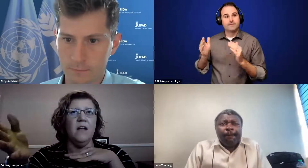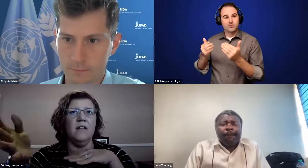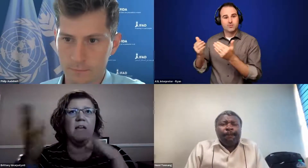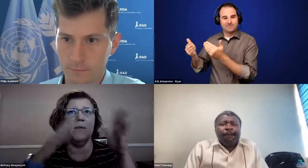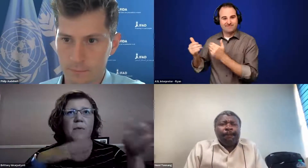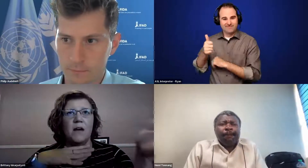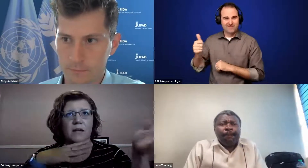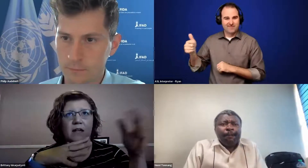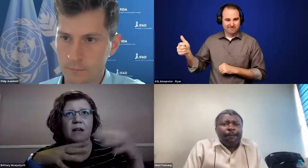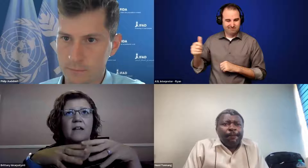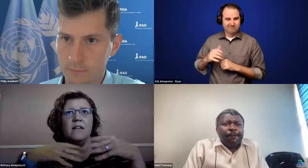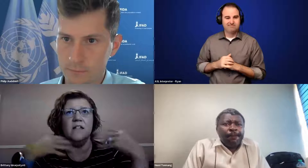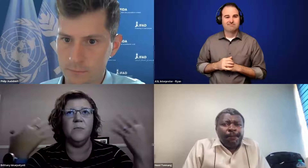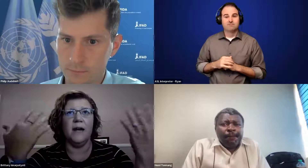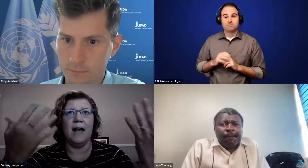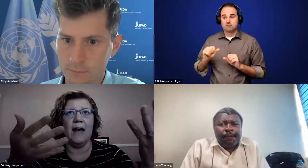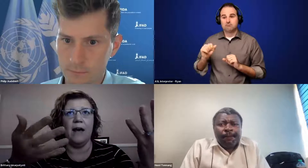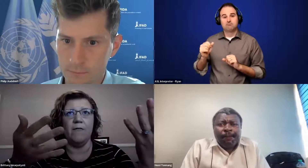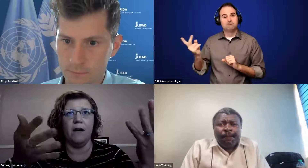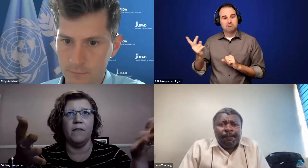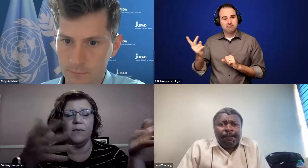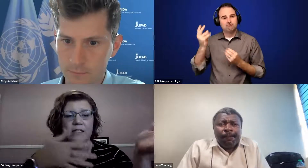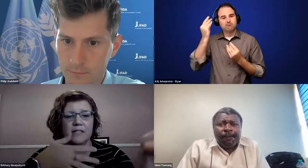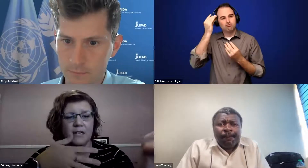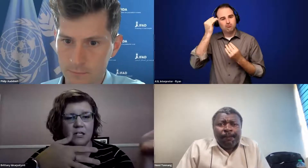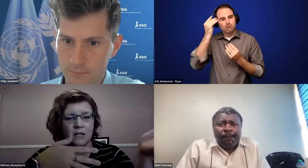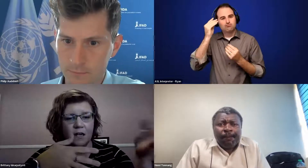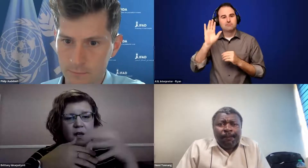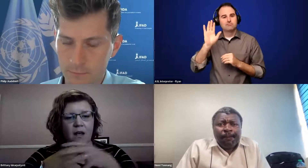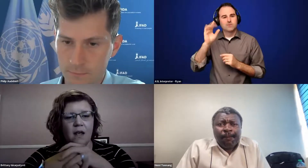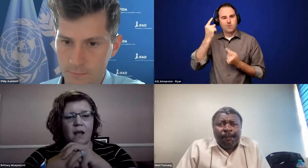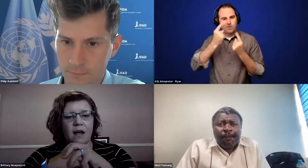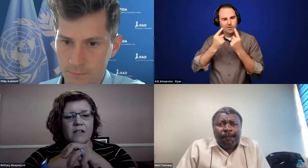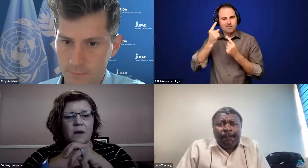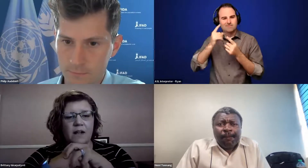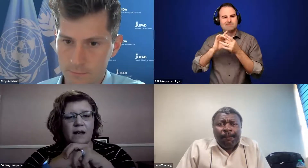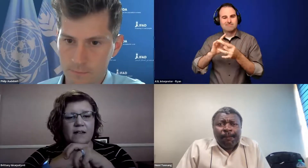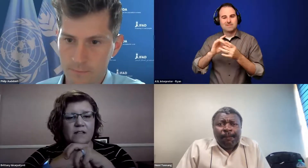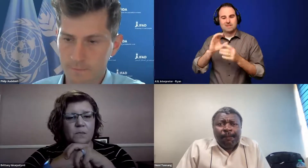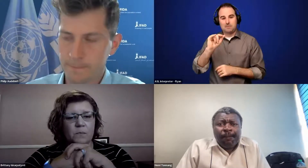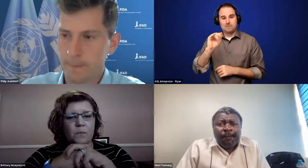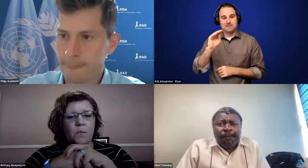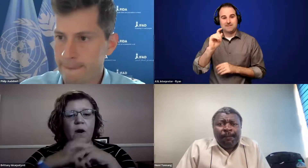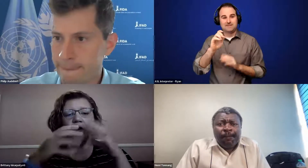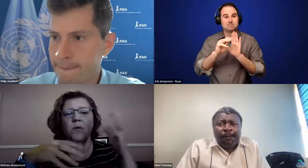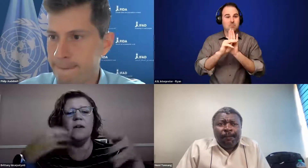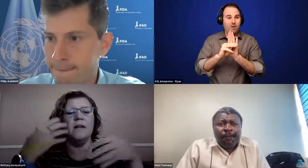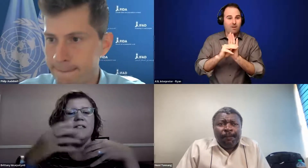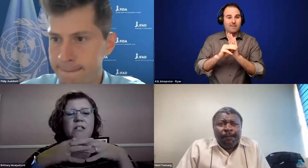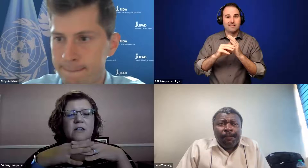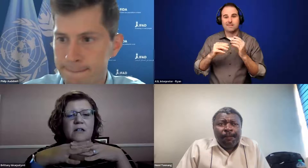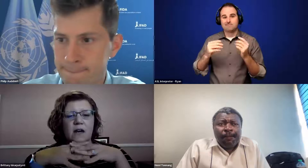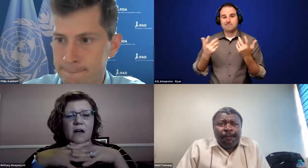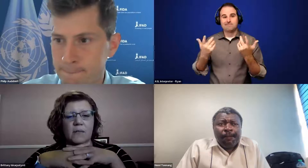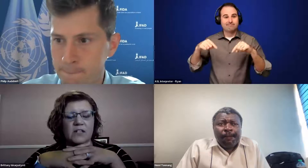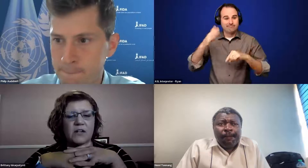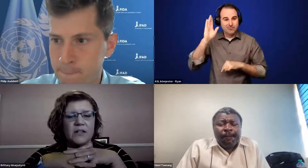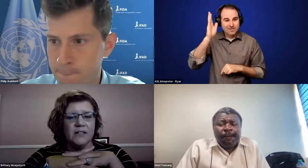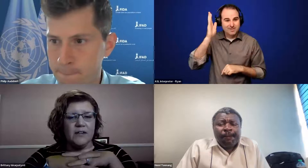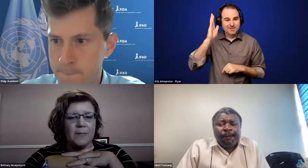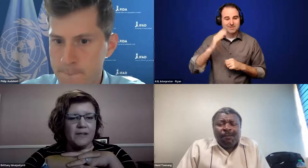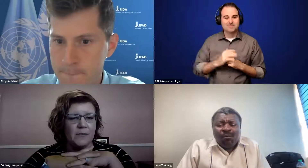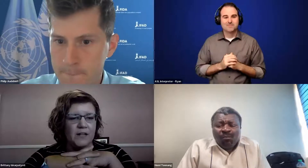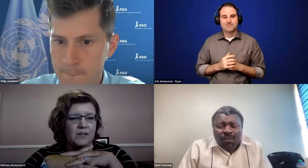thoughts on climate modeling and kind of thoughts you might have on the presentation, as well as what your organization